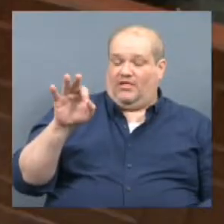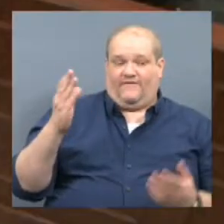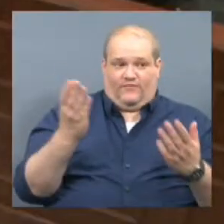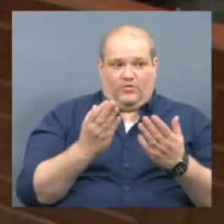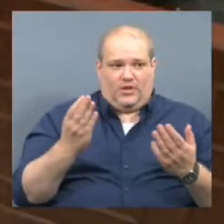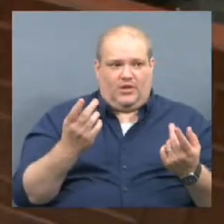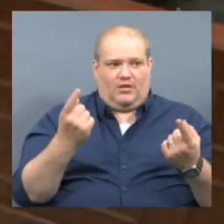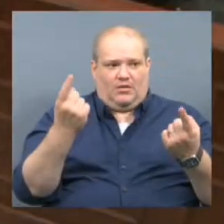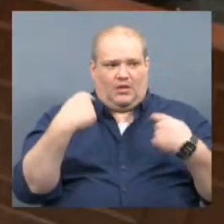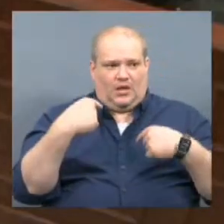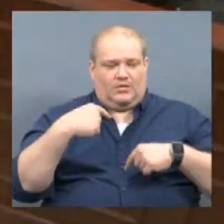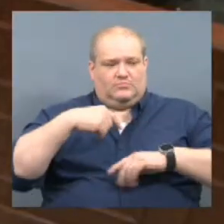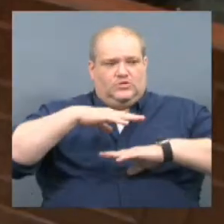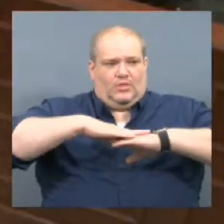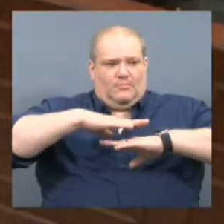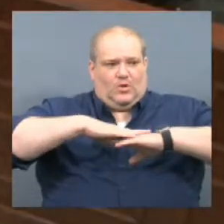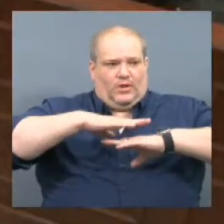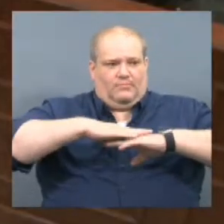podium.